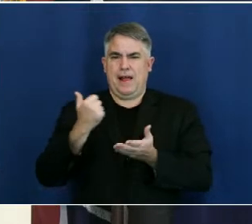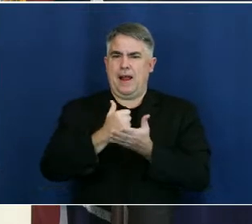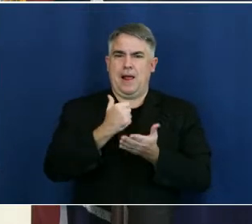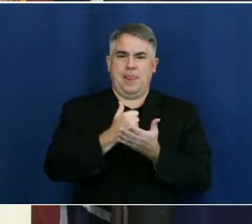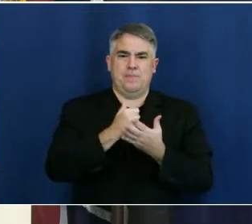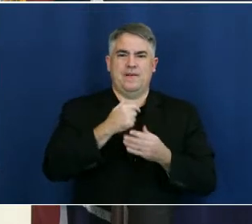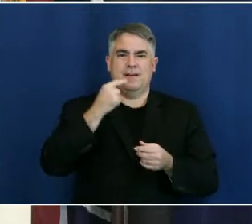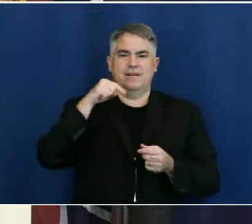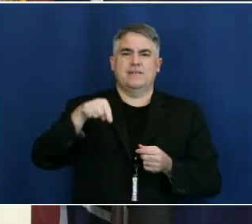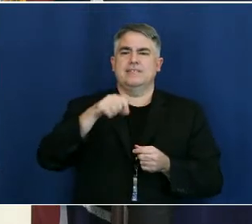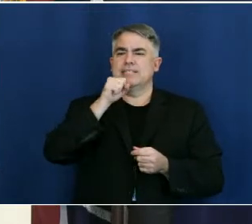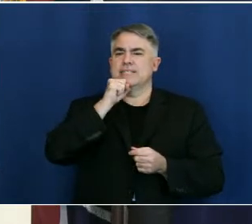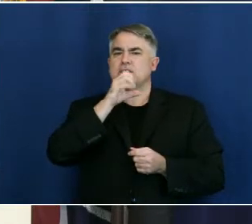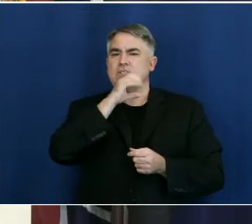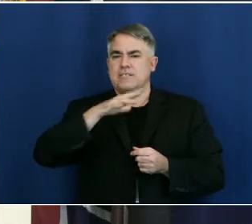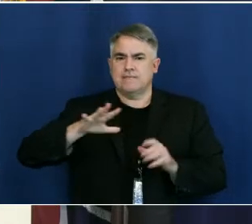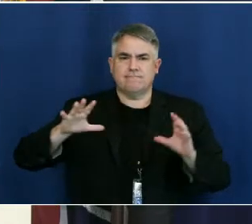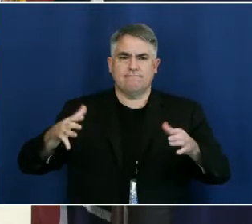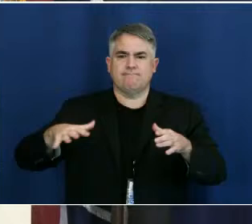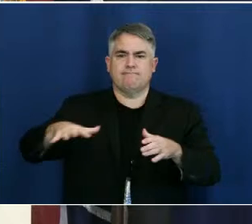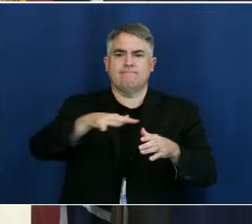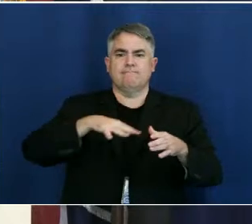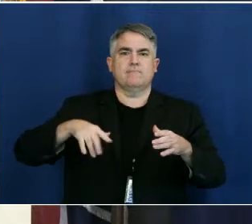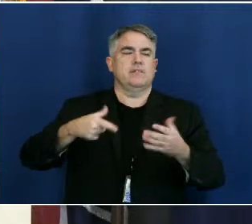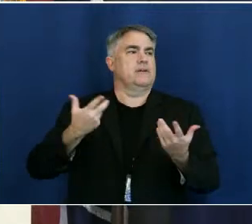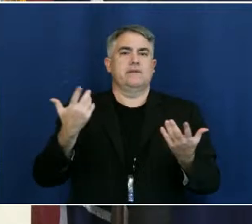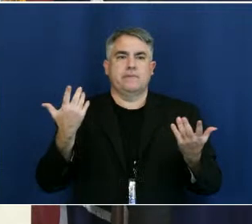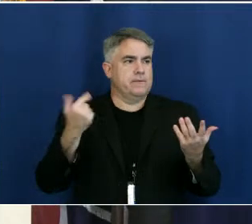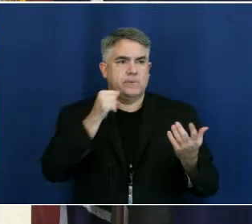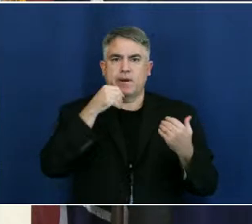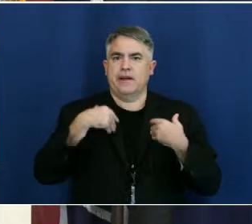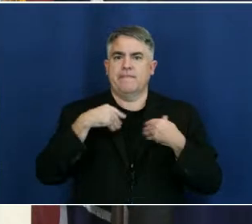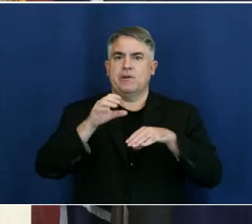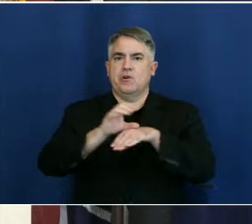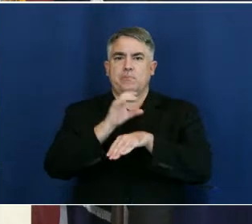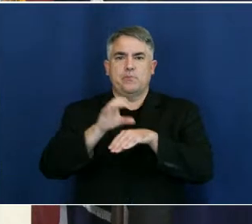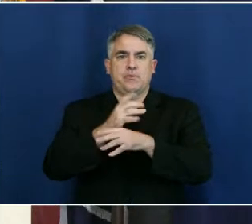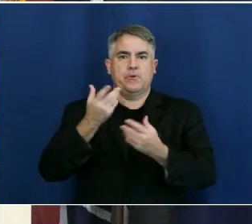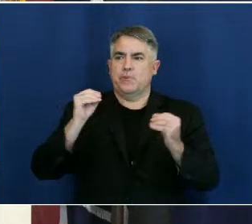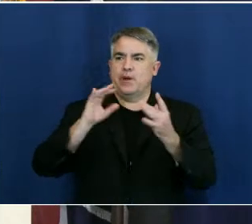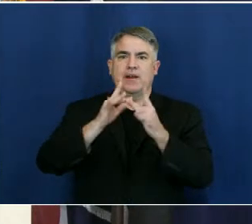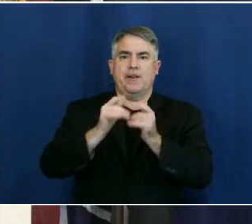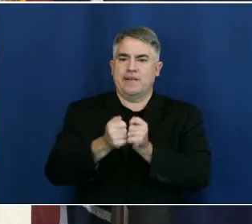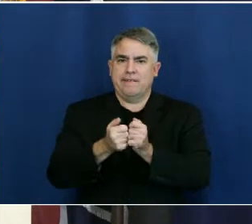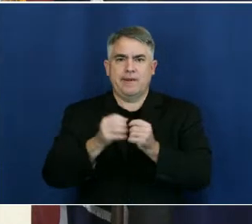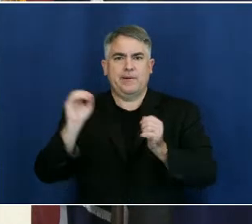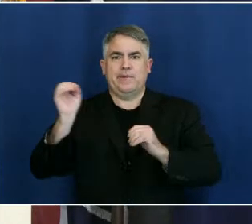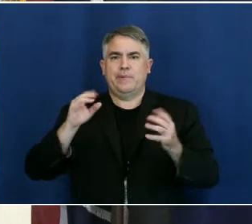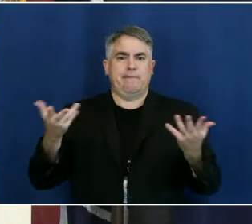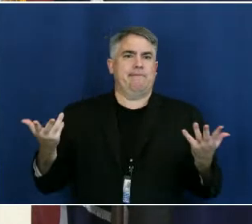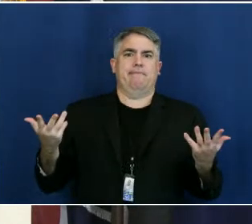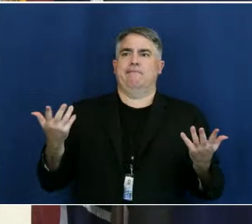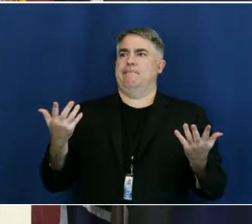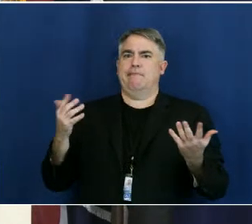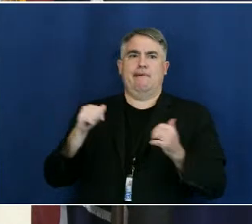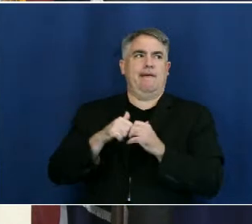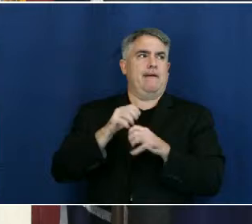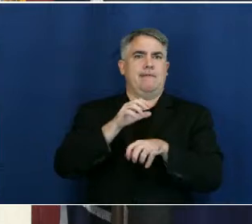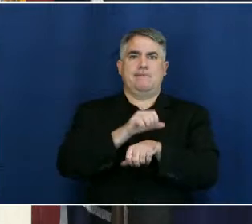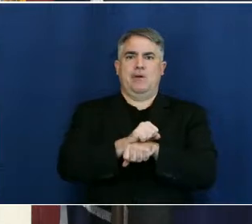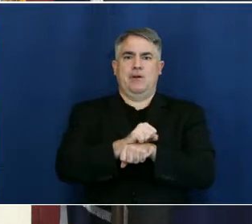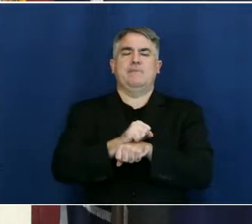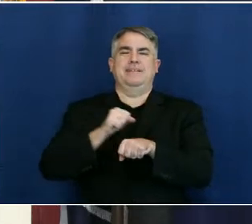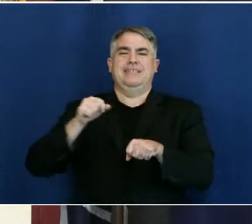to a computer will be able to call and talk to a person. Again, the limiting factor is the availability of appointments, but we are